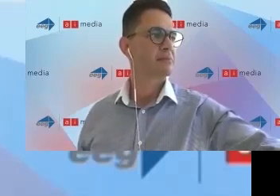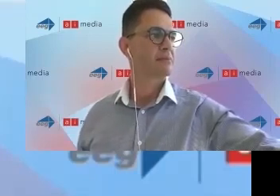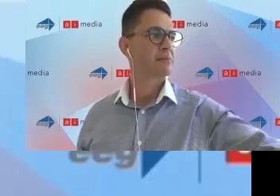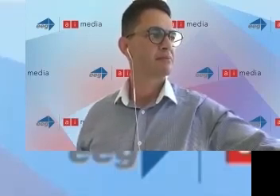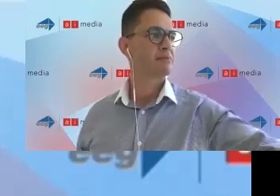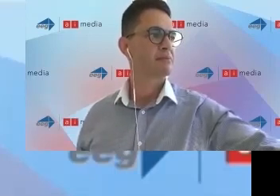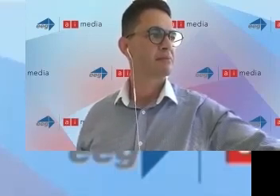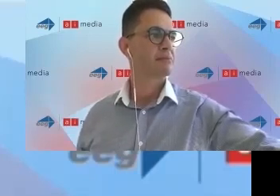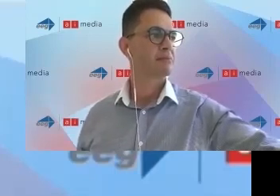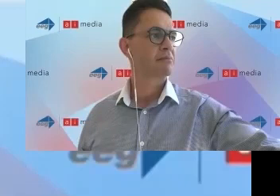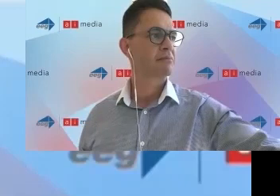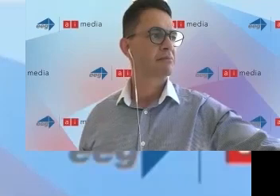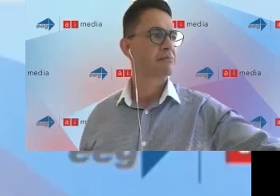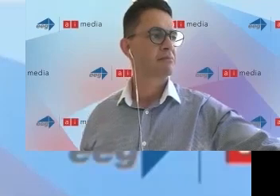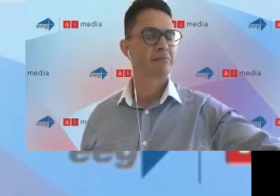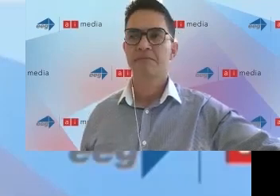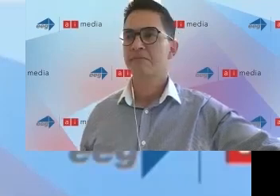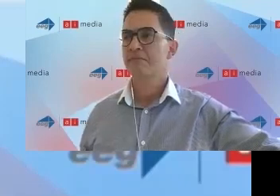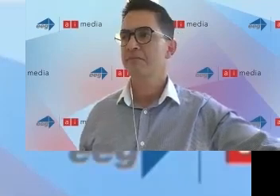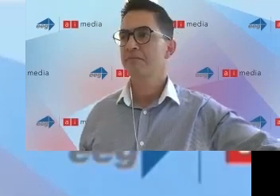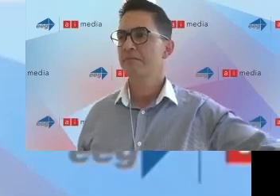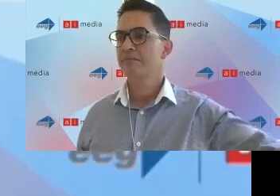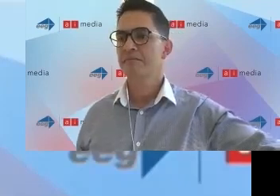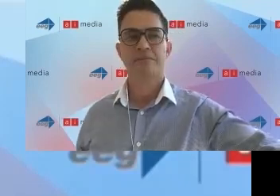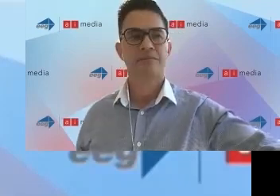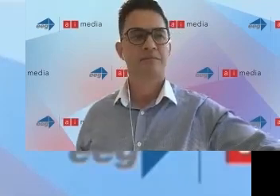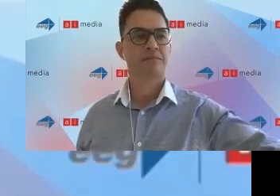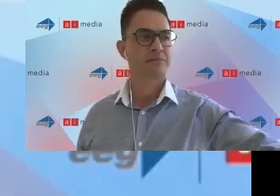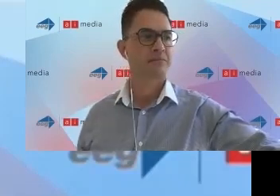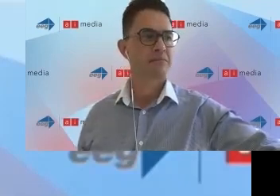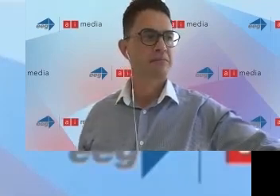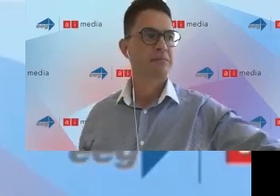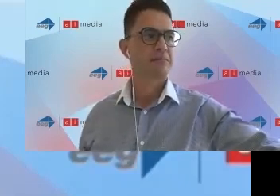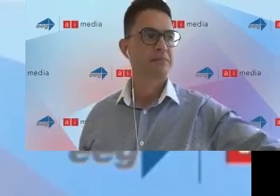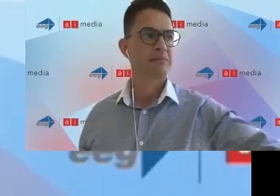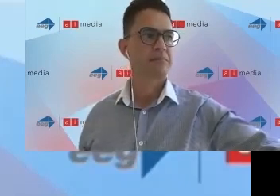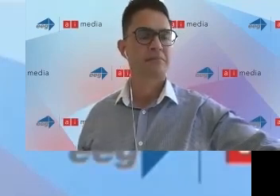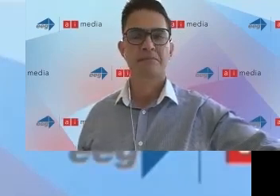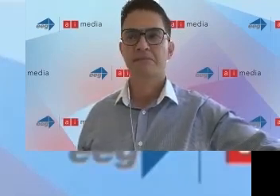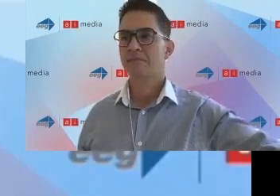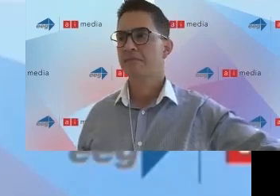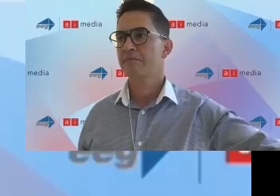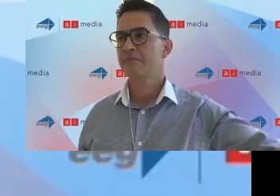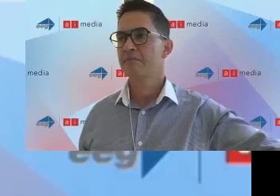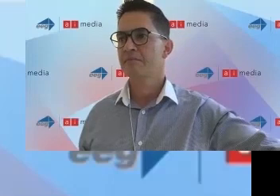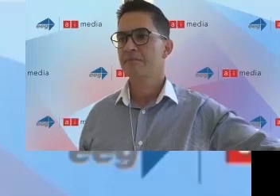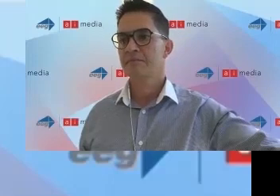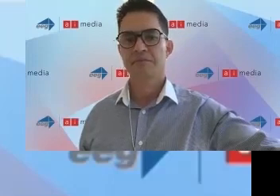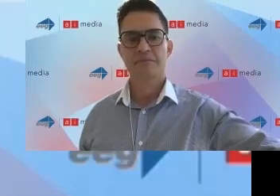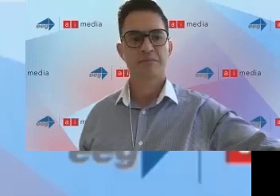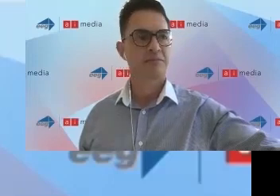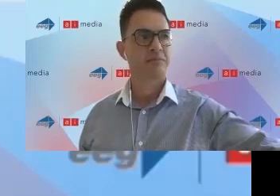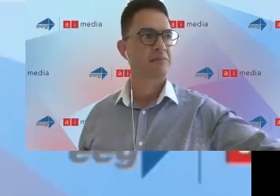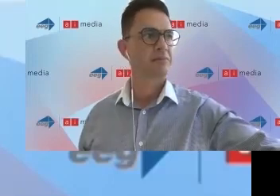wider team across the organisation to understand the value proposition that the company possesses, and of course to work with customers and technology